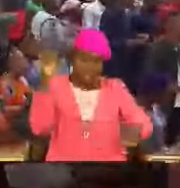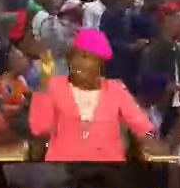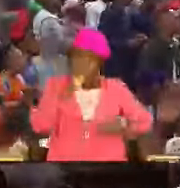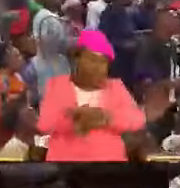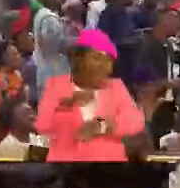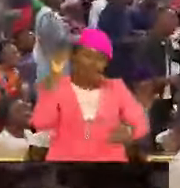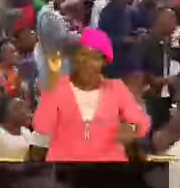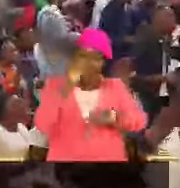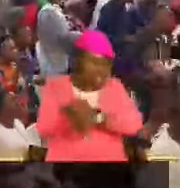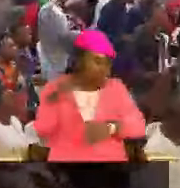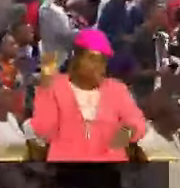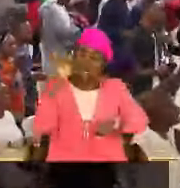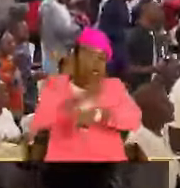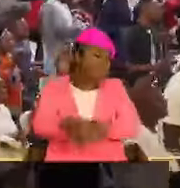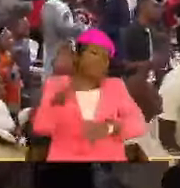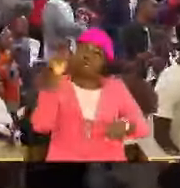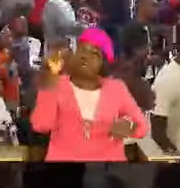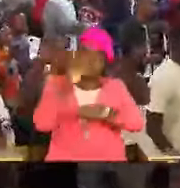pray